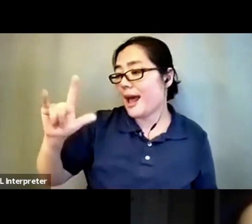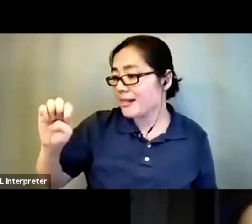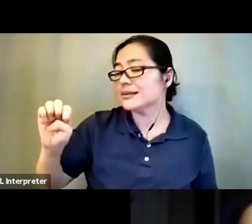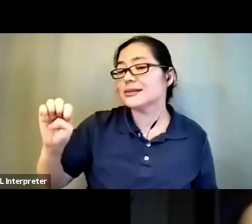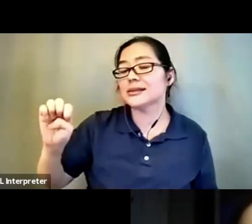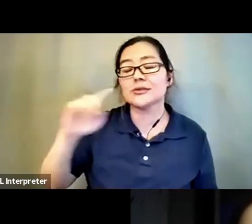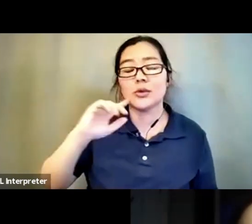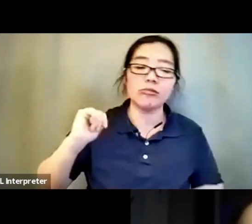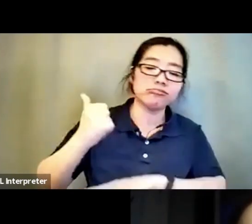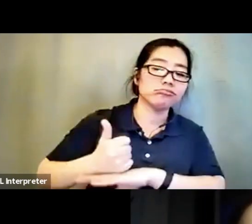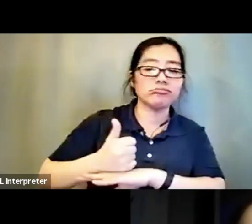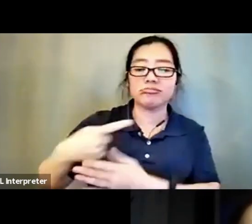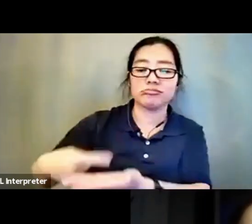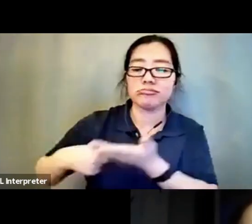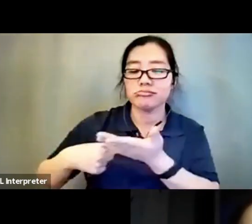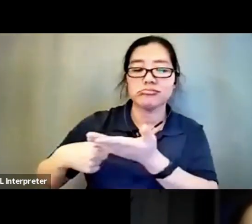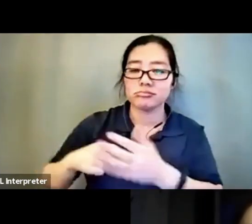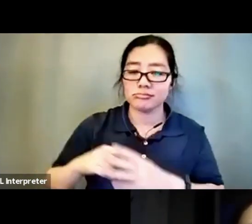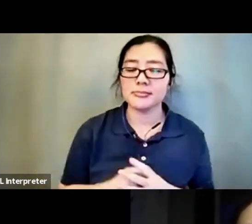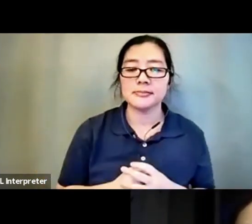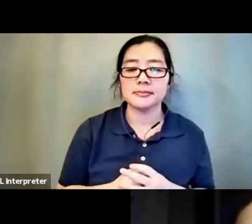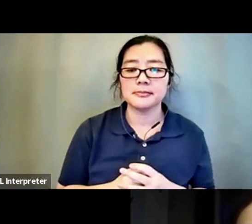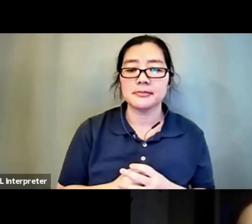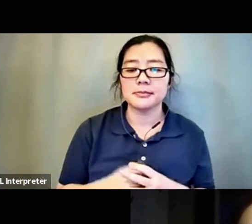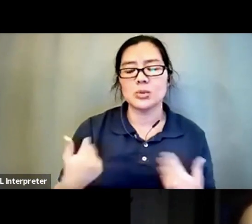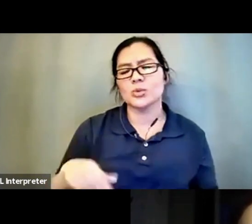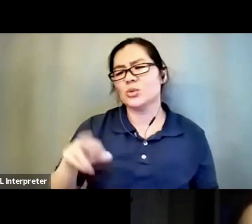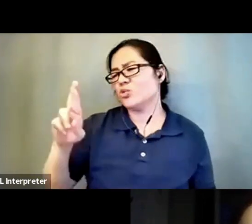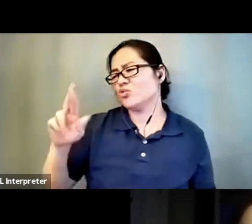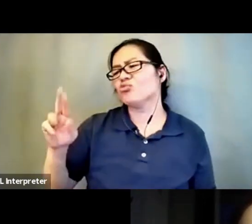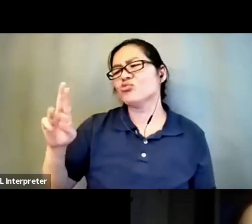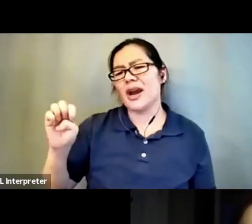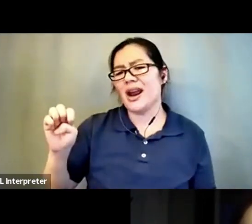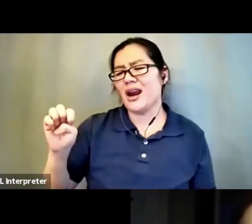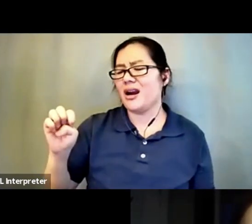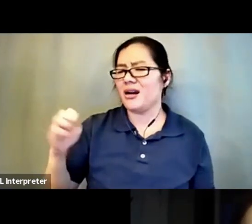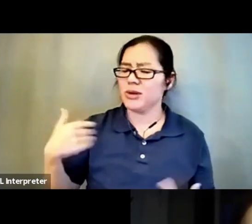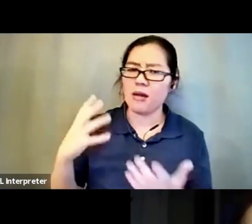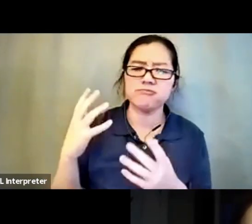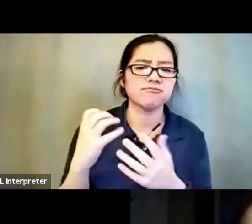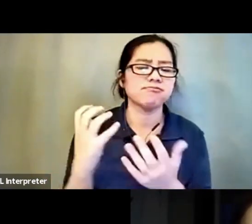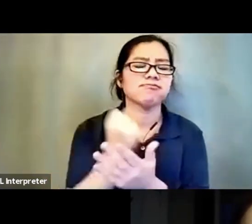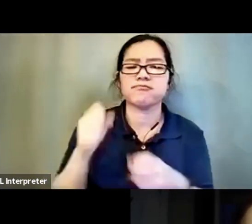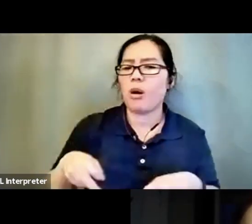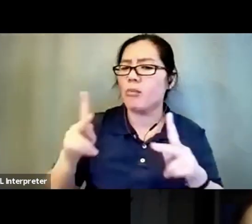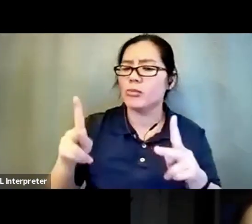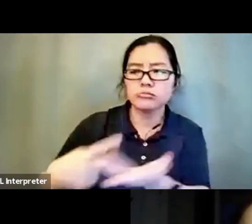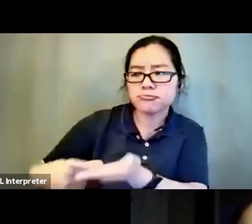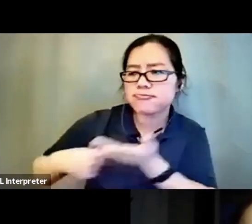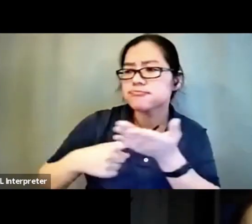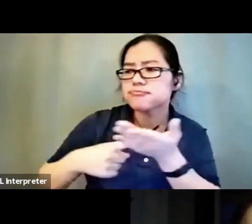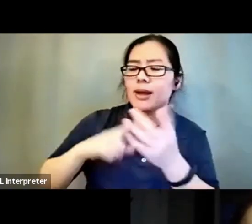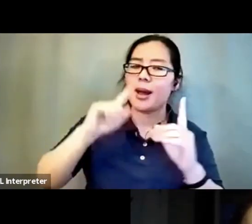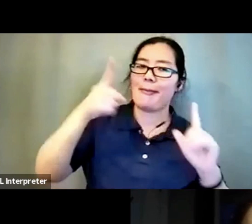this conversation. I think it's rare when we get to speak with each other around disability justice. That's not